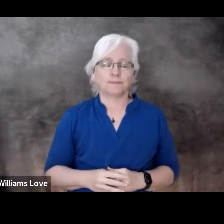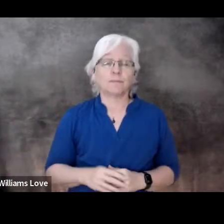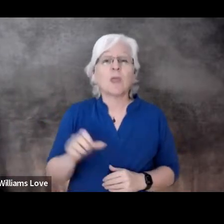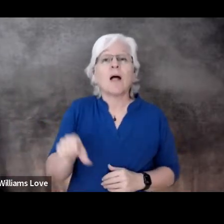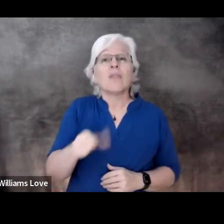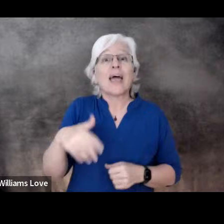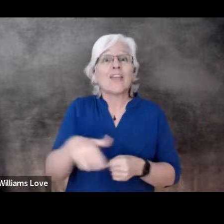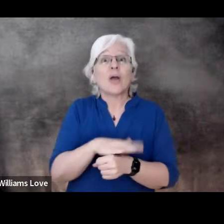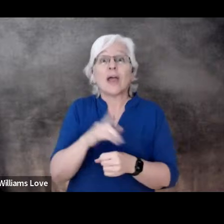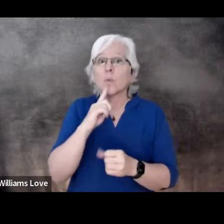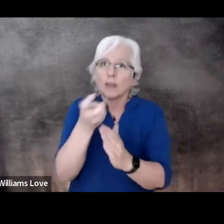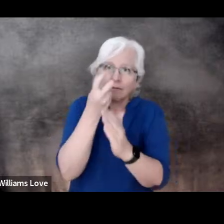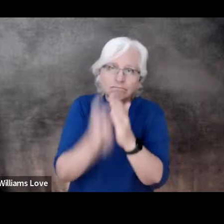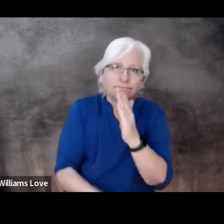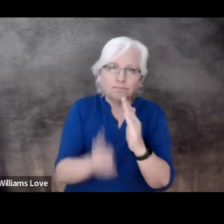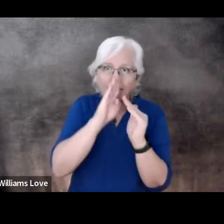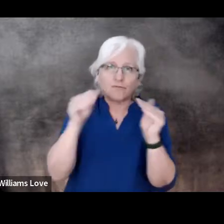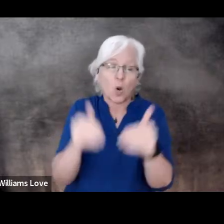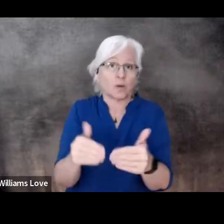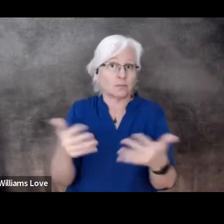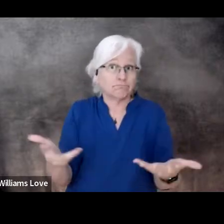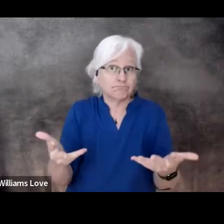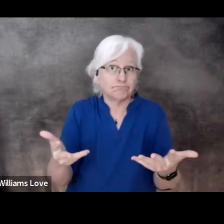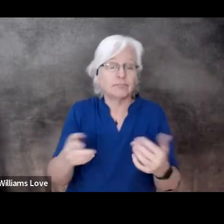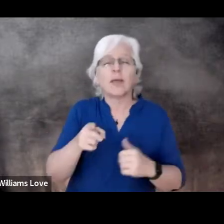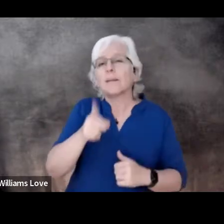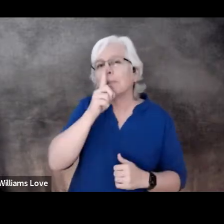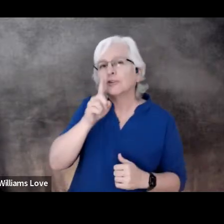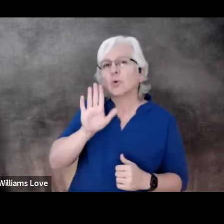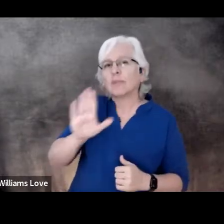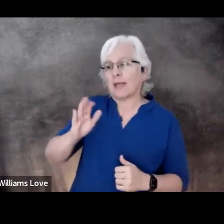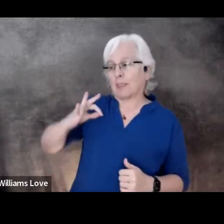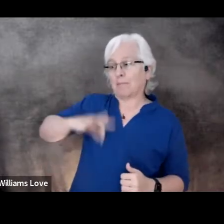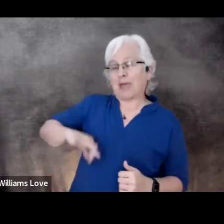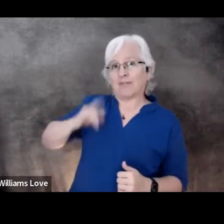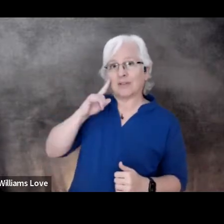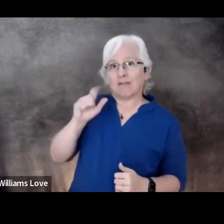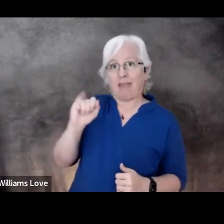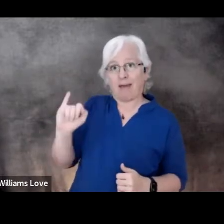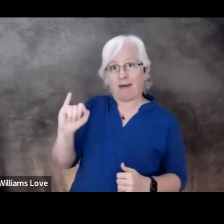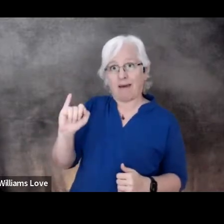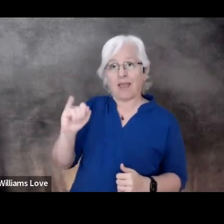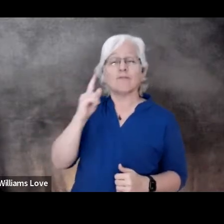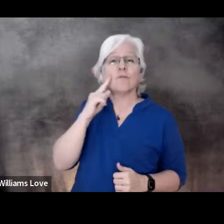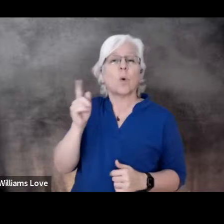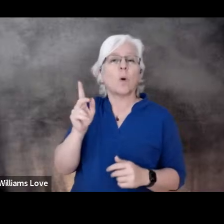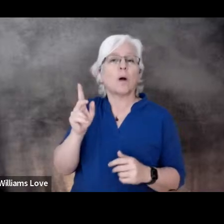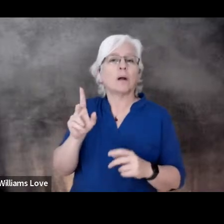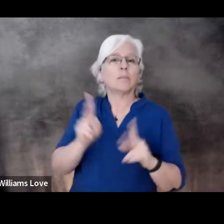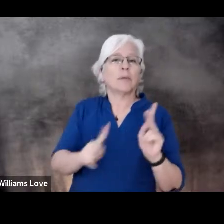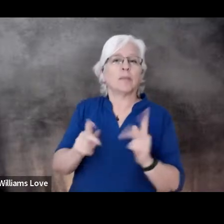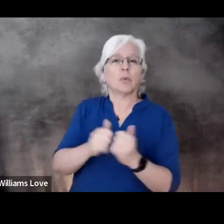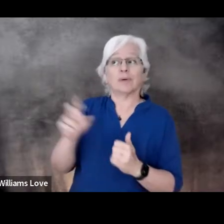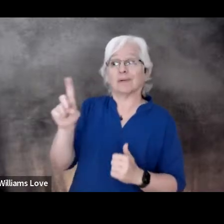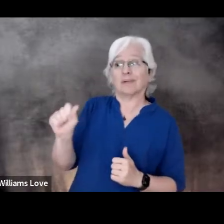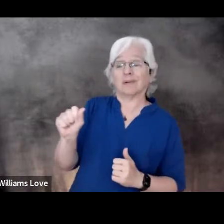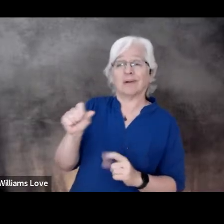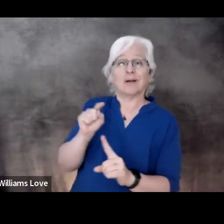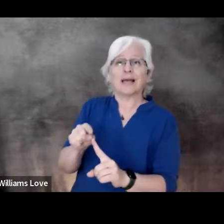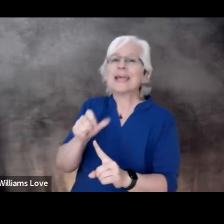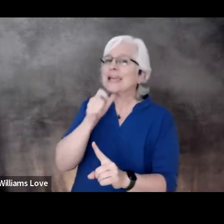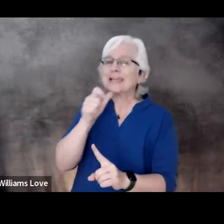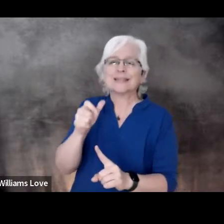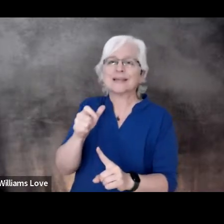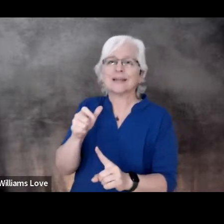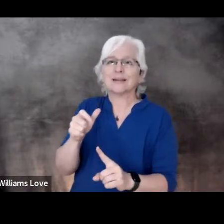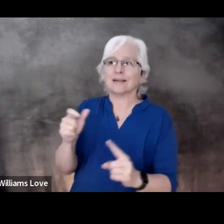deeply focused on is how to make sure that the benefits of AI for disabled people don't come at a sacrifice to